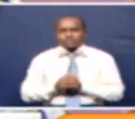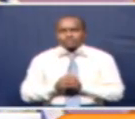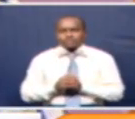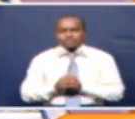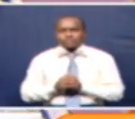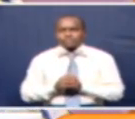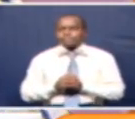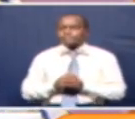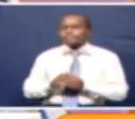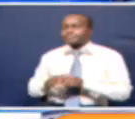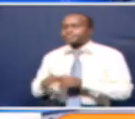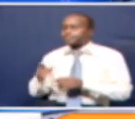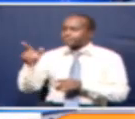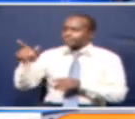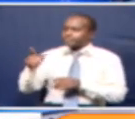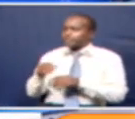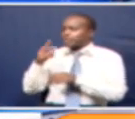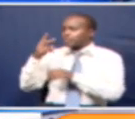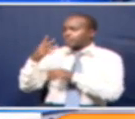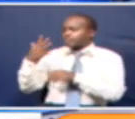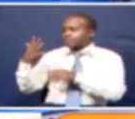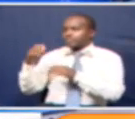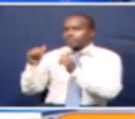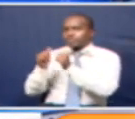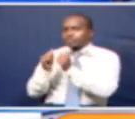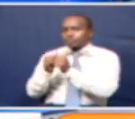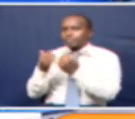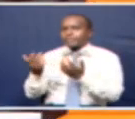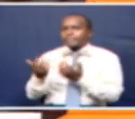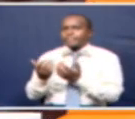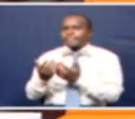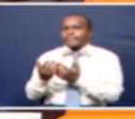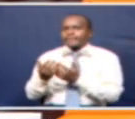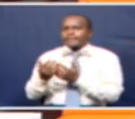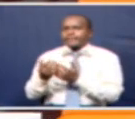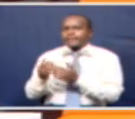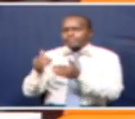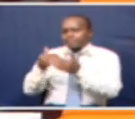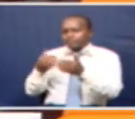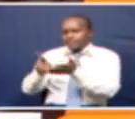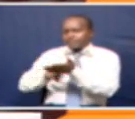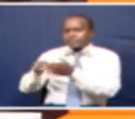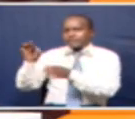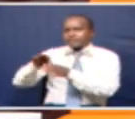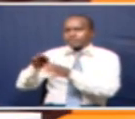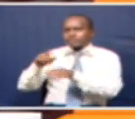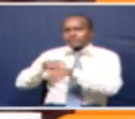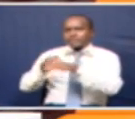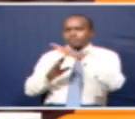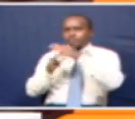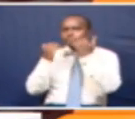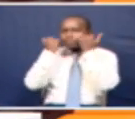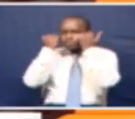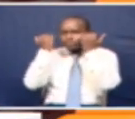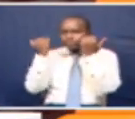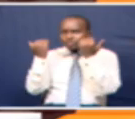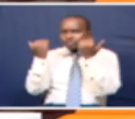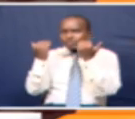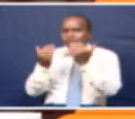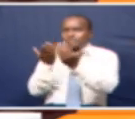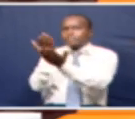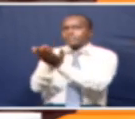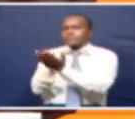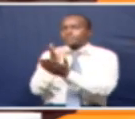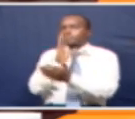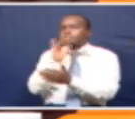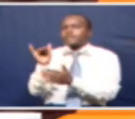did you care on the 25th of October? Did you care just before the repeat election when Supreme Court judges were, there was a petition filed